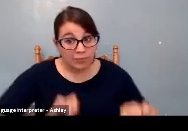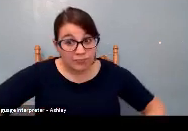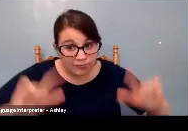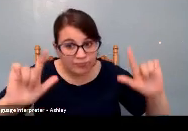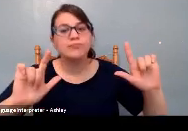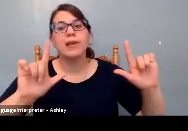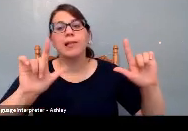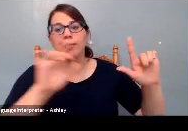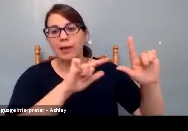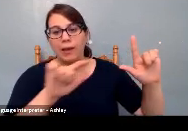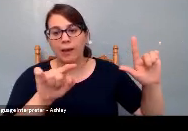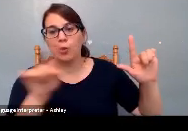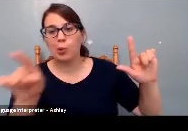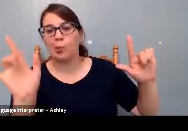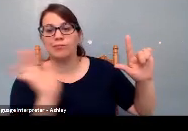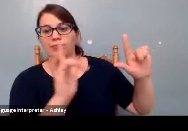well.